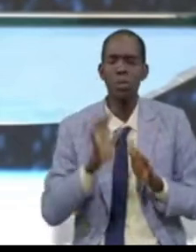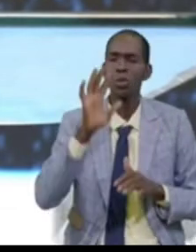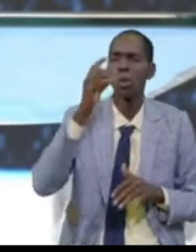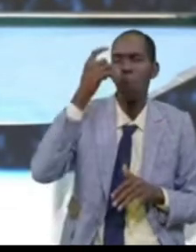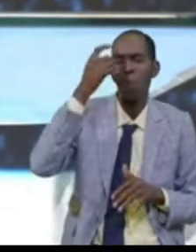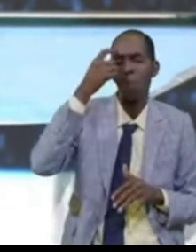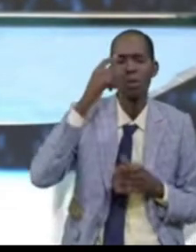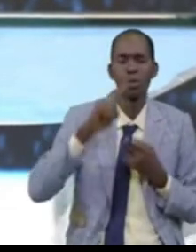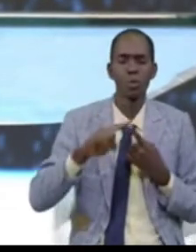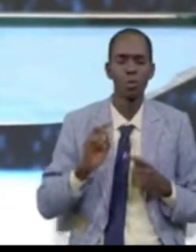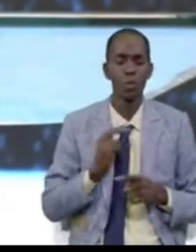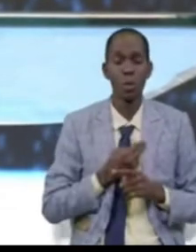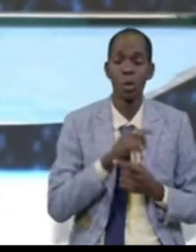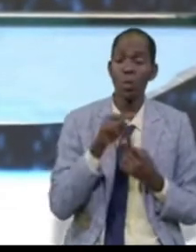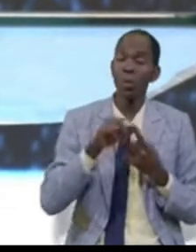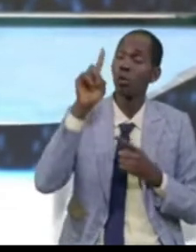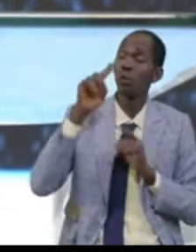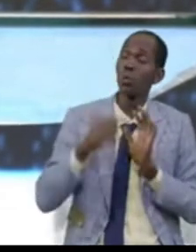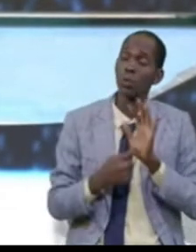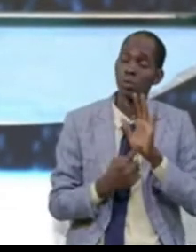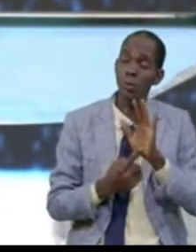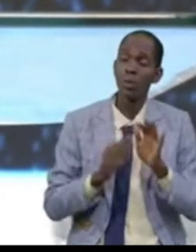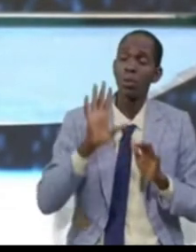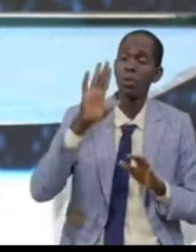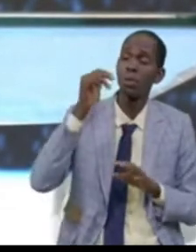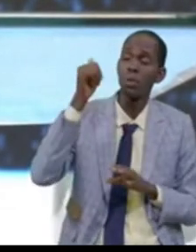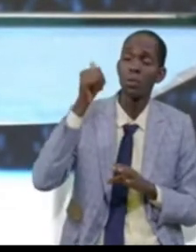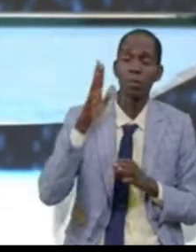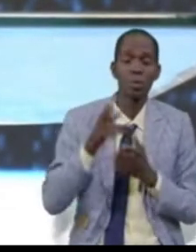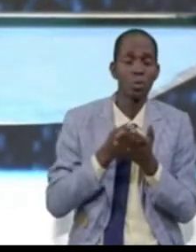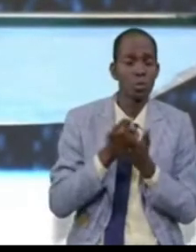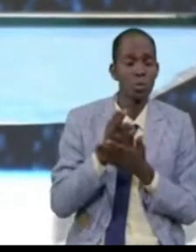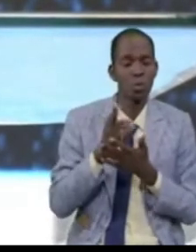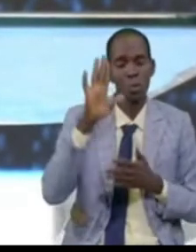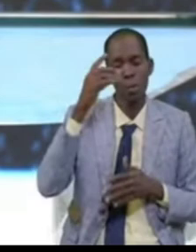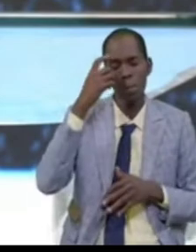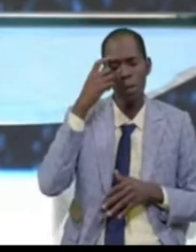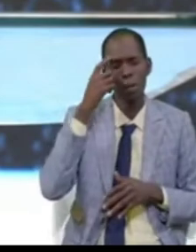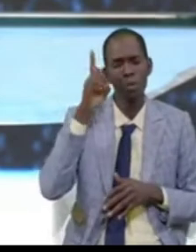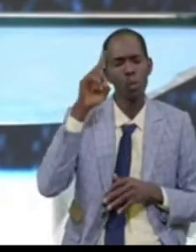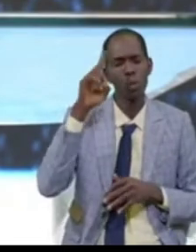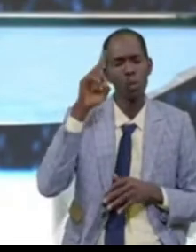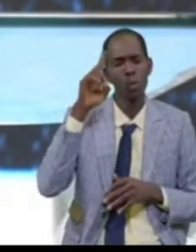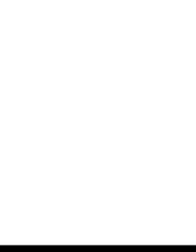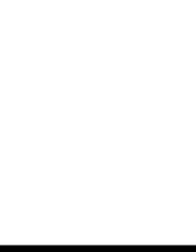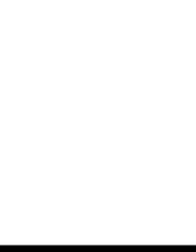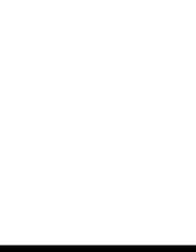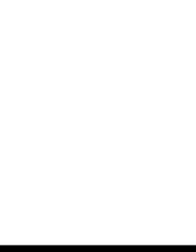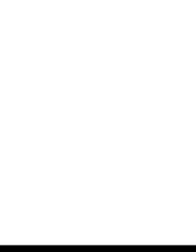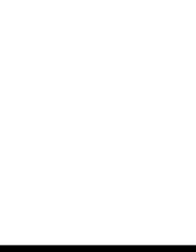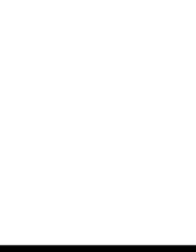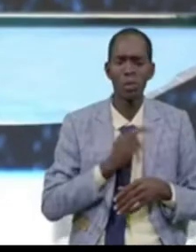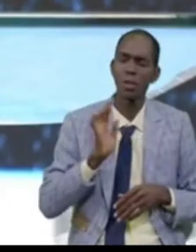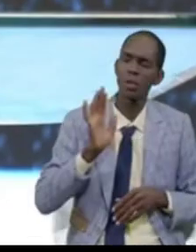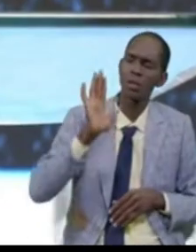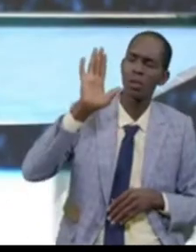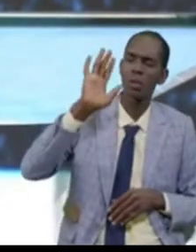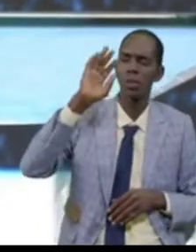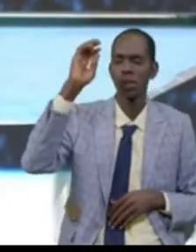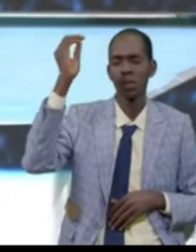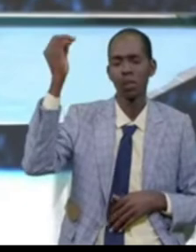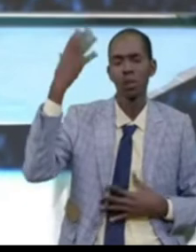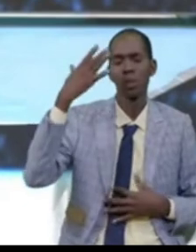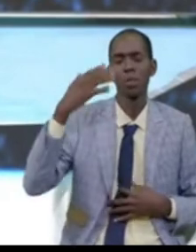us. And when you reveal your truth and your mind, you always give us the grace. When we